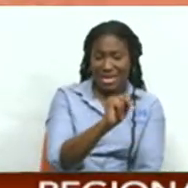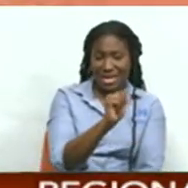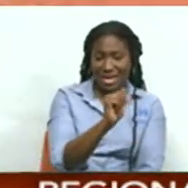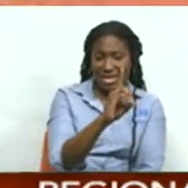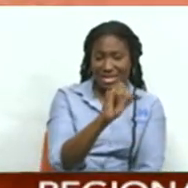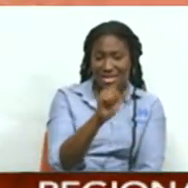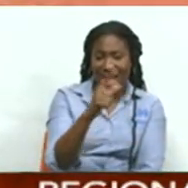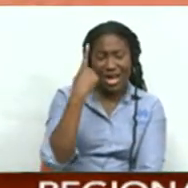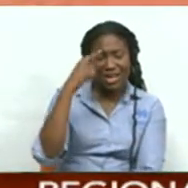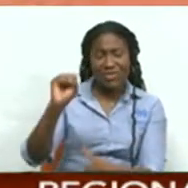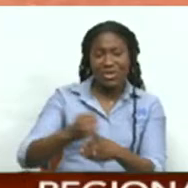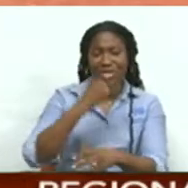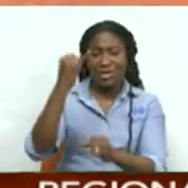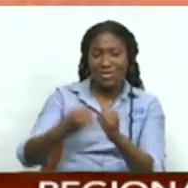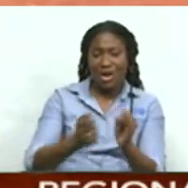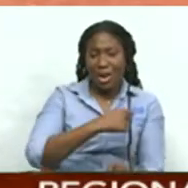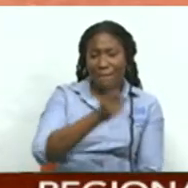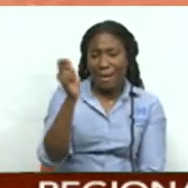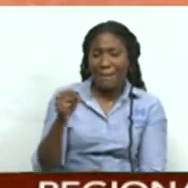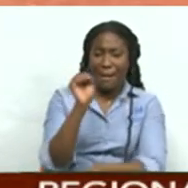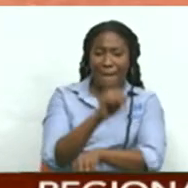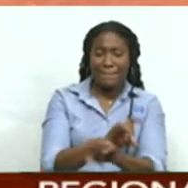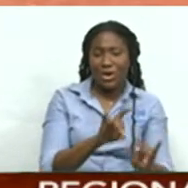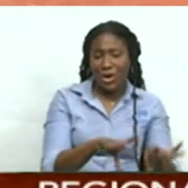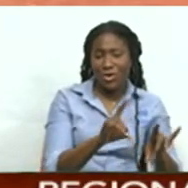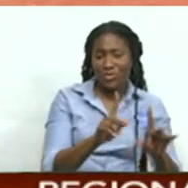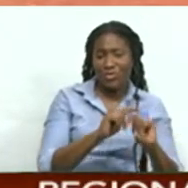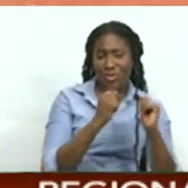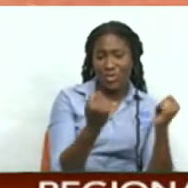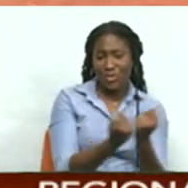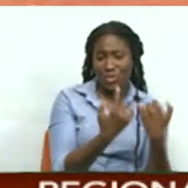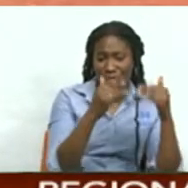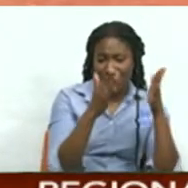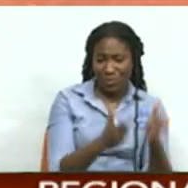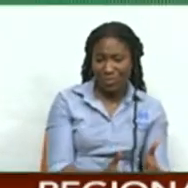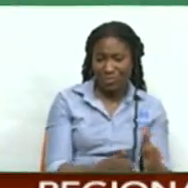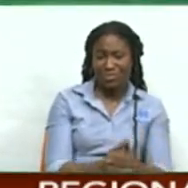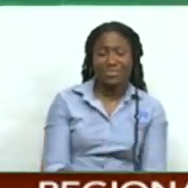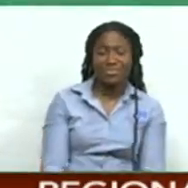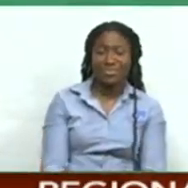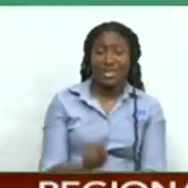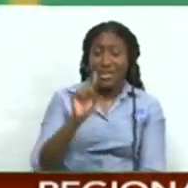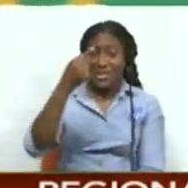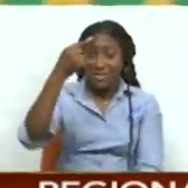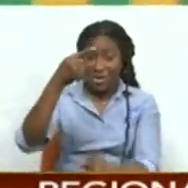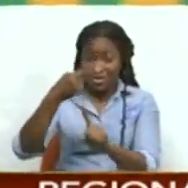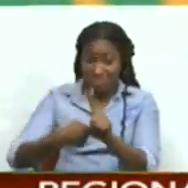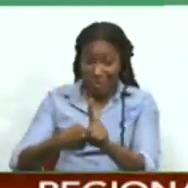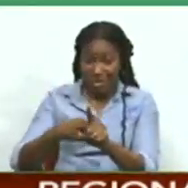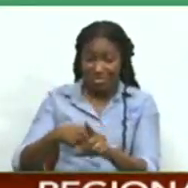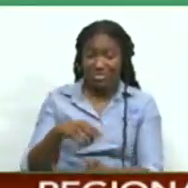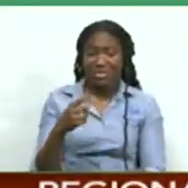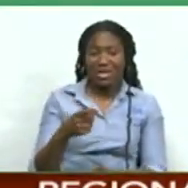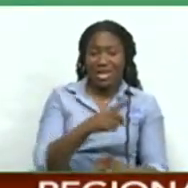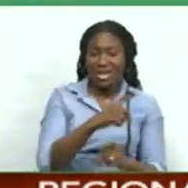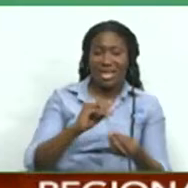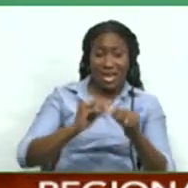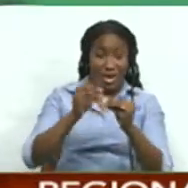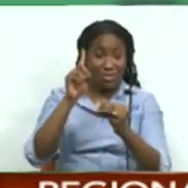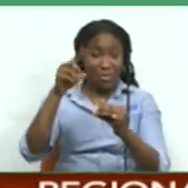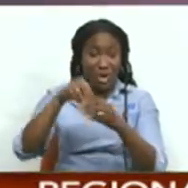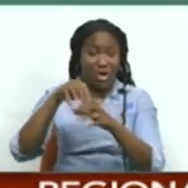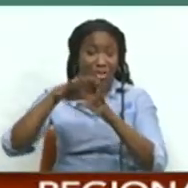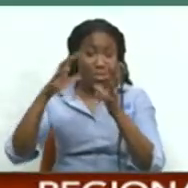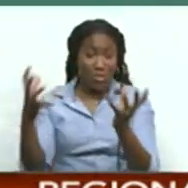Carlo Masters, beating Australian Alex de Minaur. Pursuing his first Monte Carlo title since 2015, the world number one edged a messy second set to seal